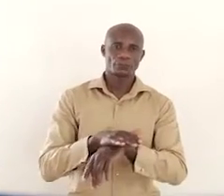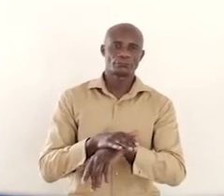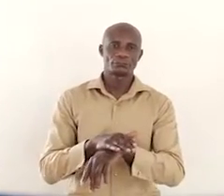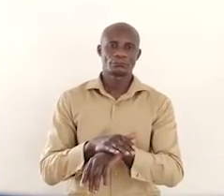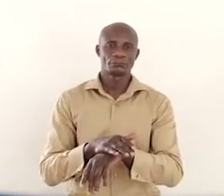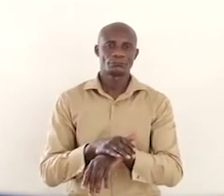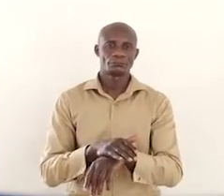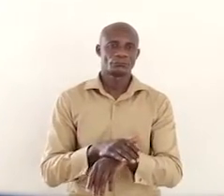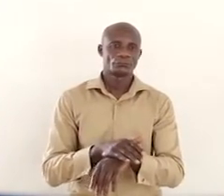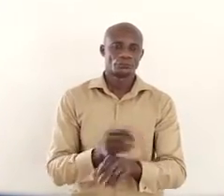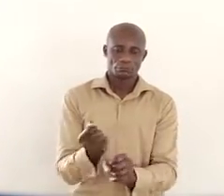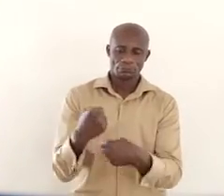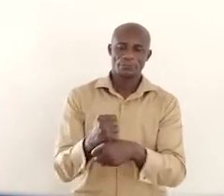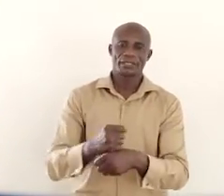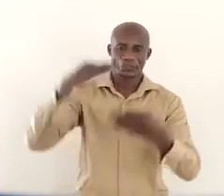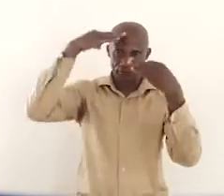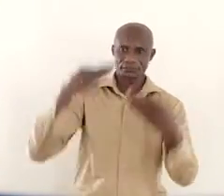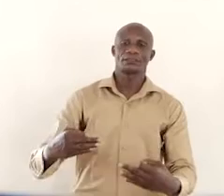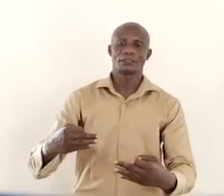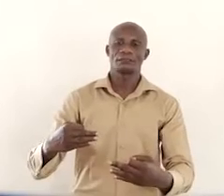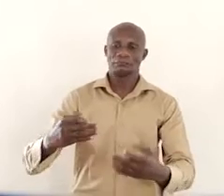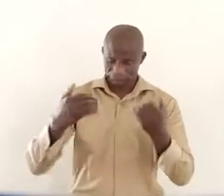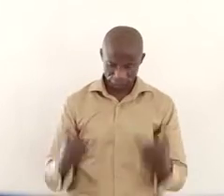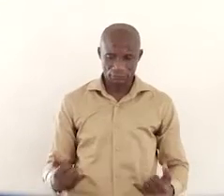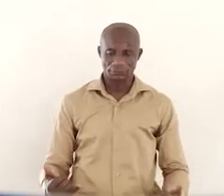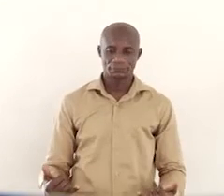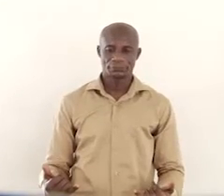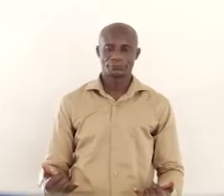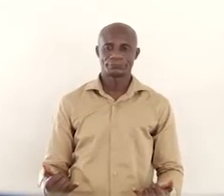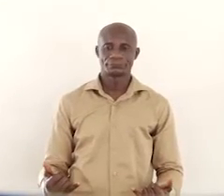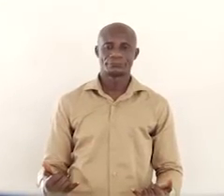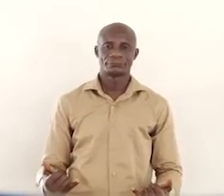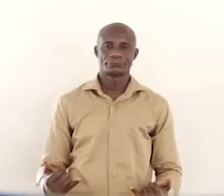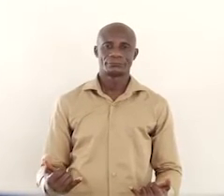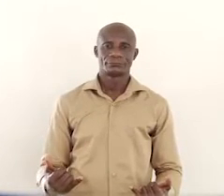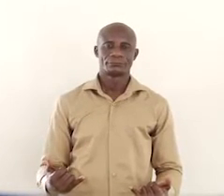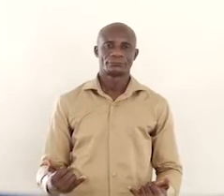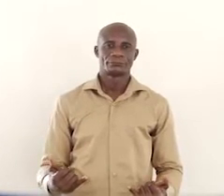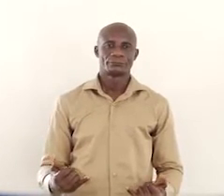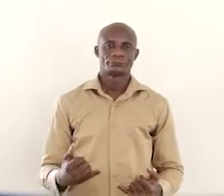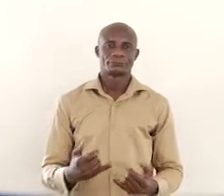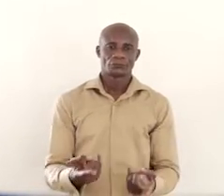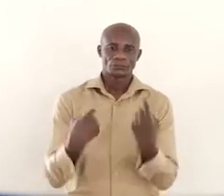Come on, make a decision right now.